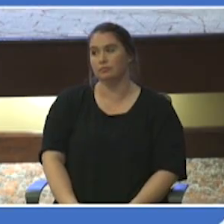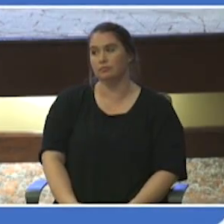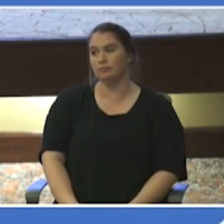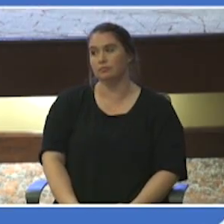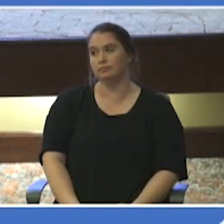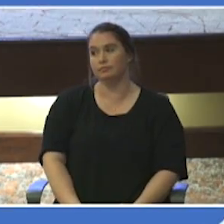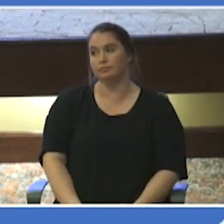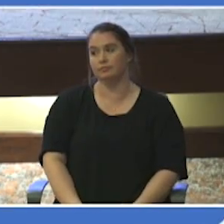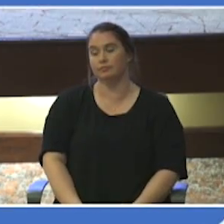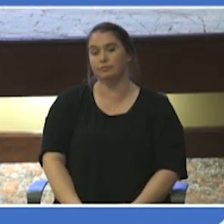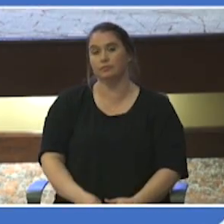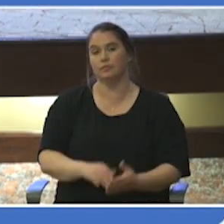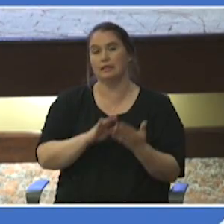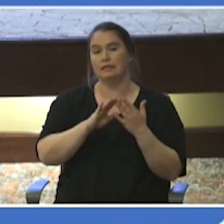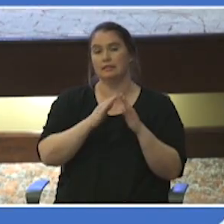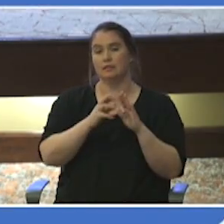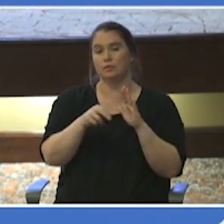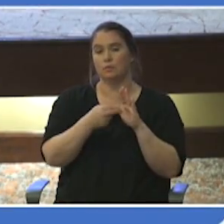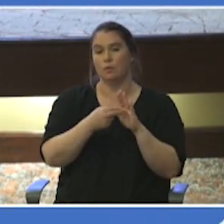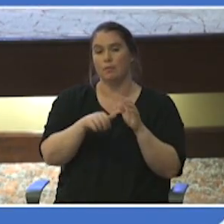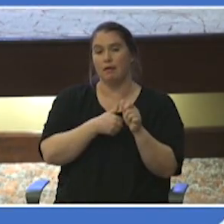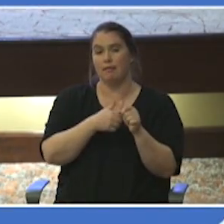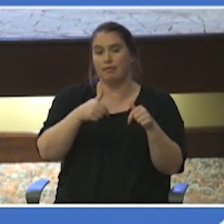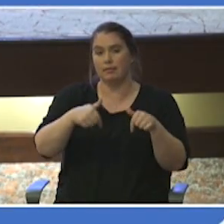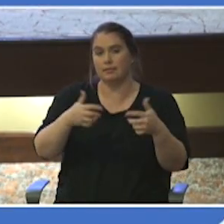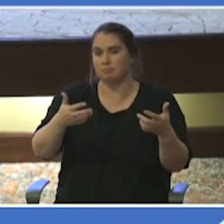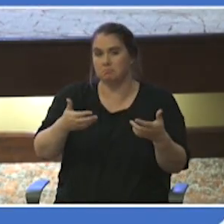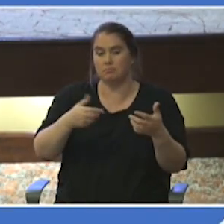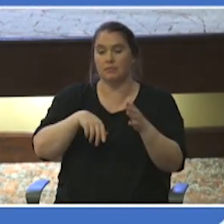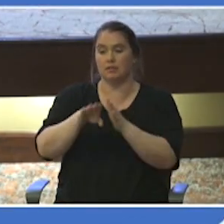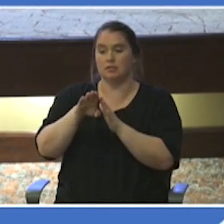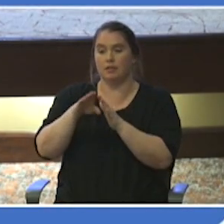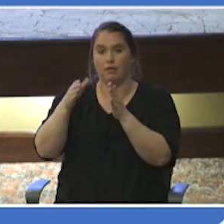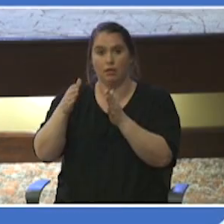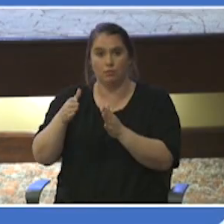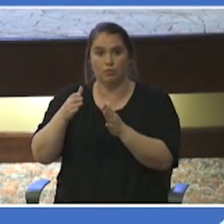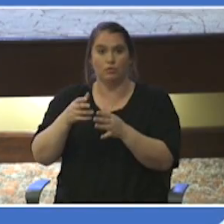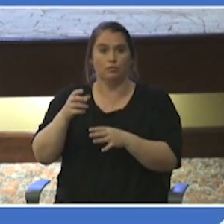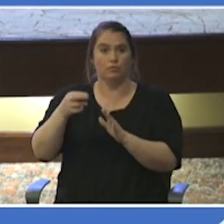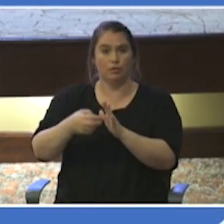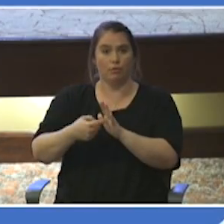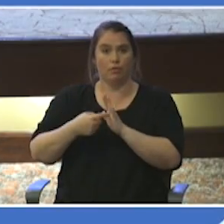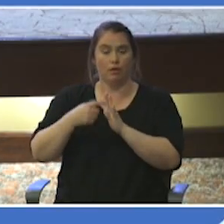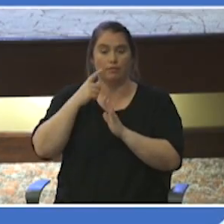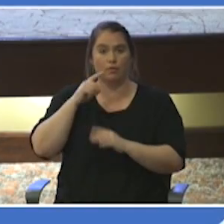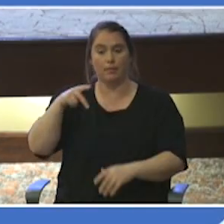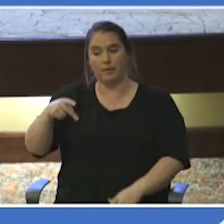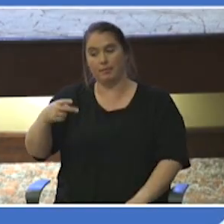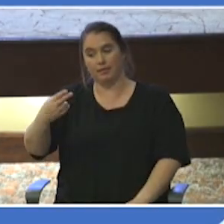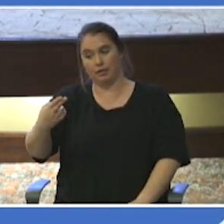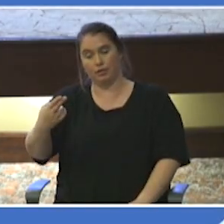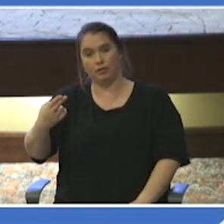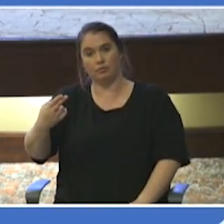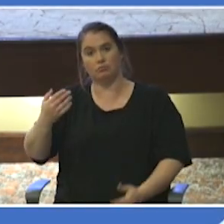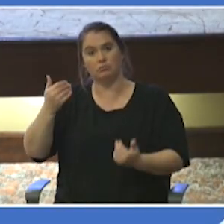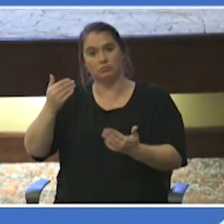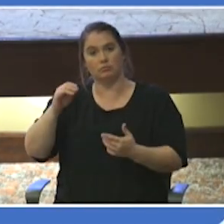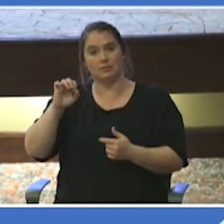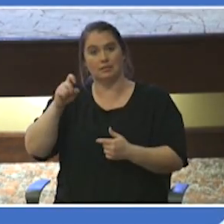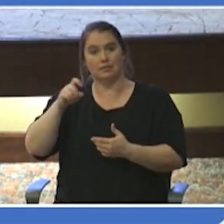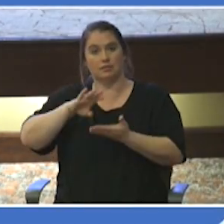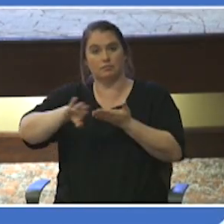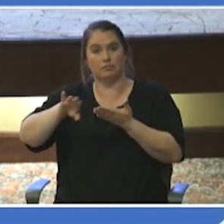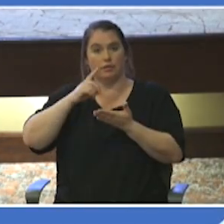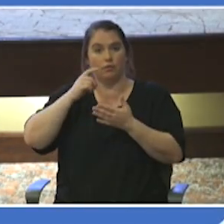Now, what's the city's role in these? The developer is required to hold a public hearing under the Tax Equity and